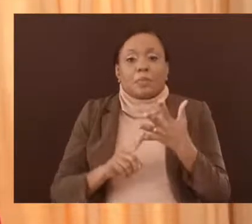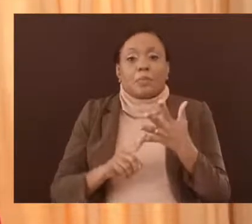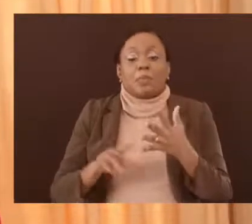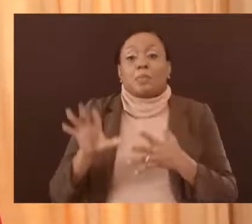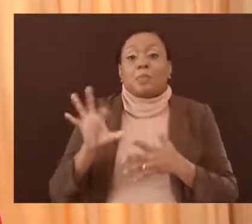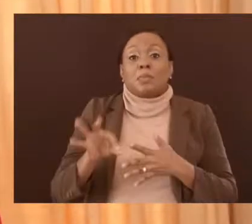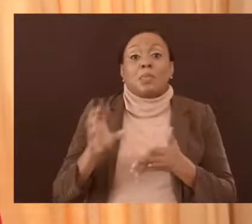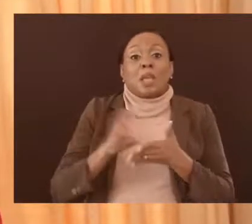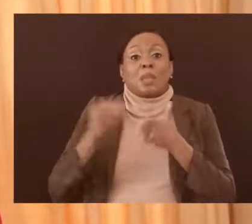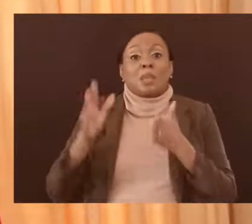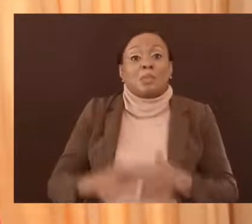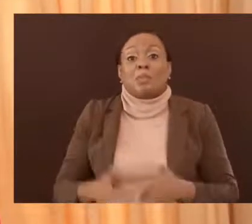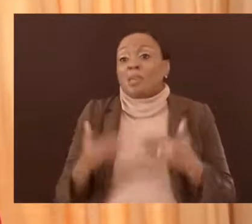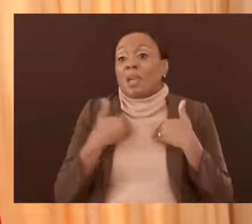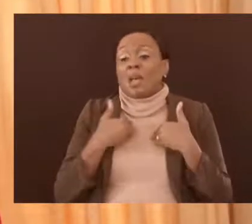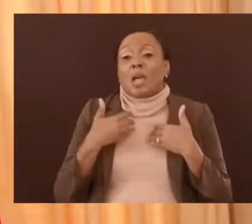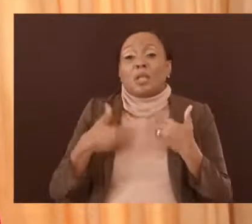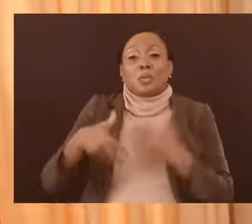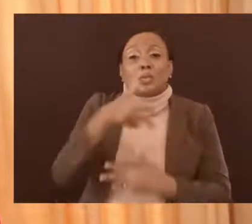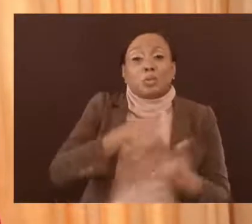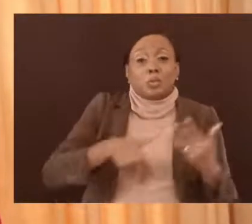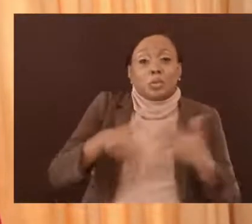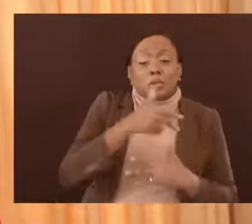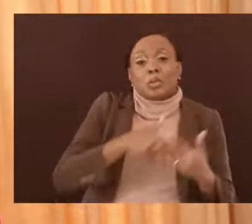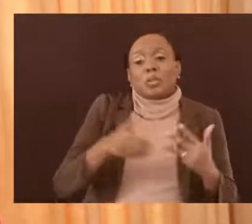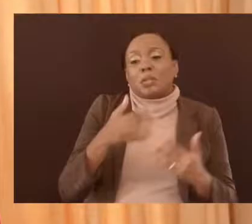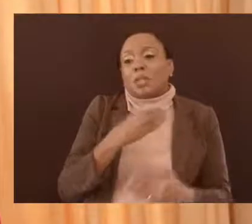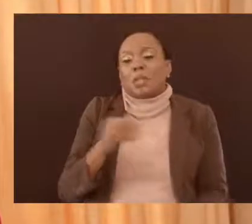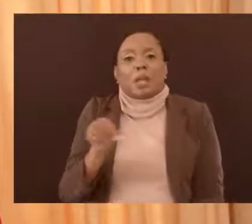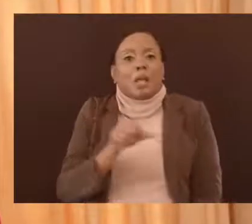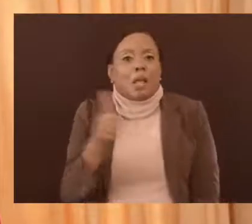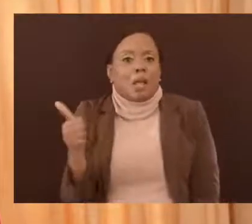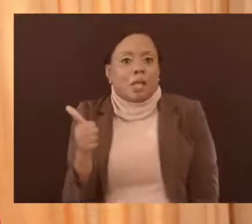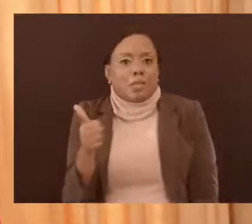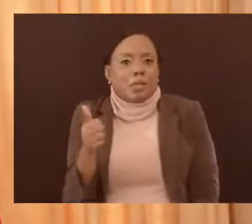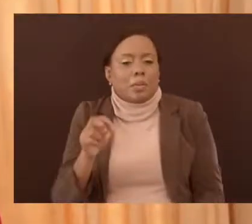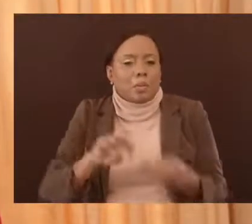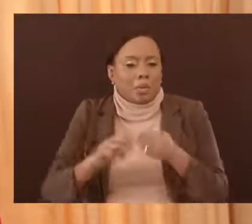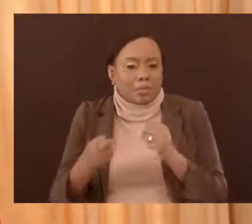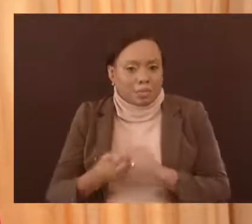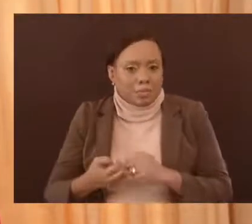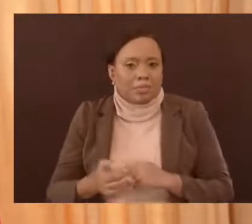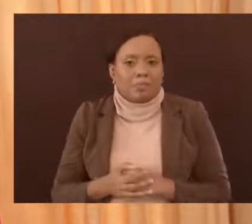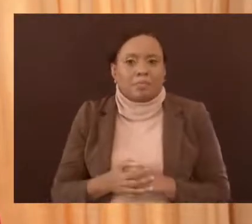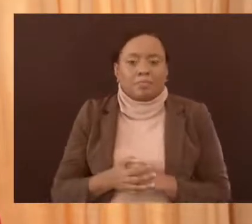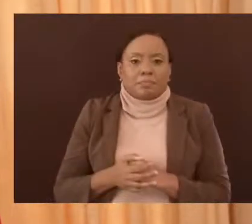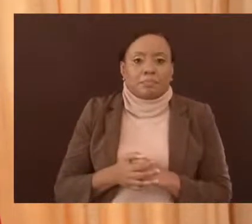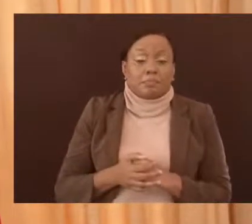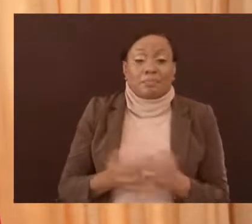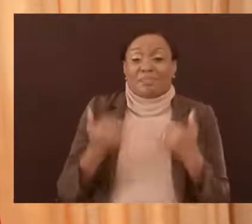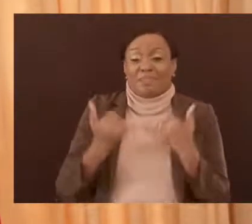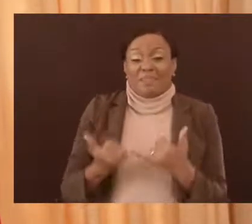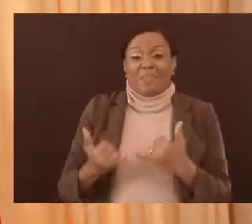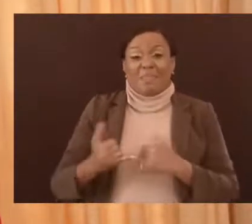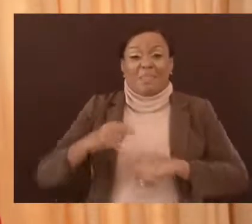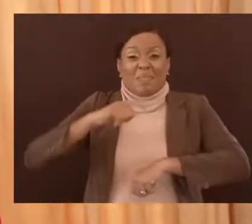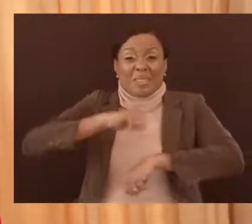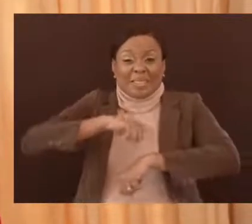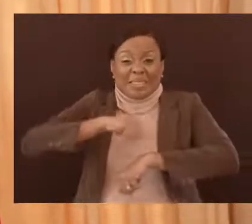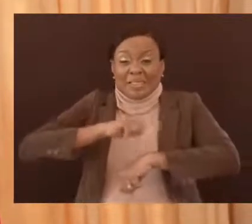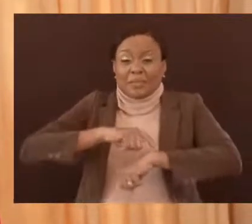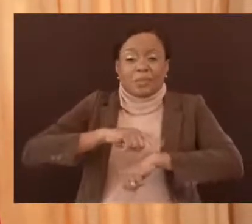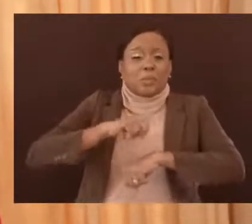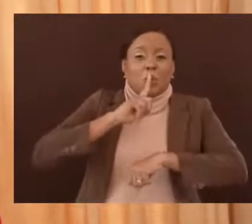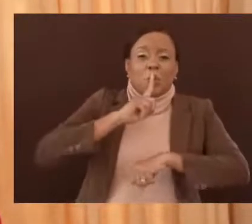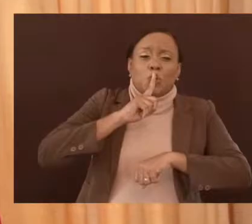welfare issues as well. And I share these because I think it is important for people to understand that in this particular period that we are going through, these